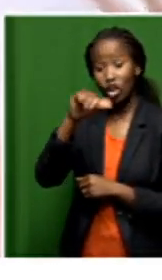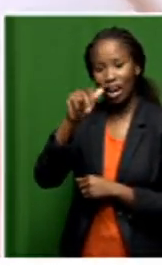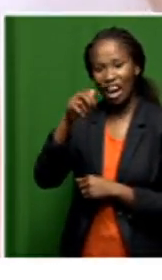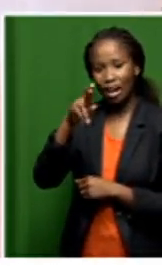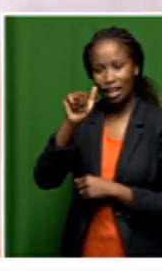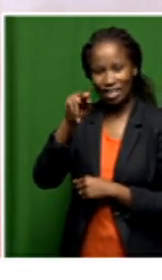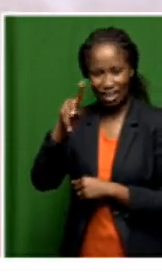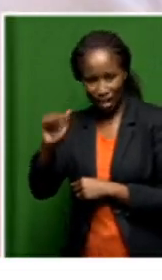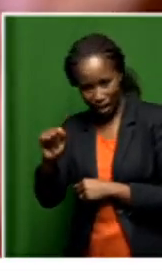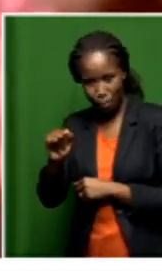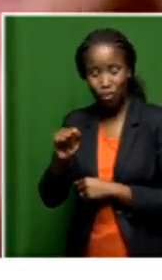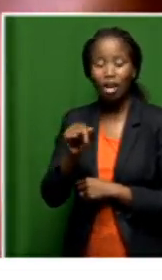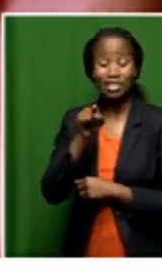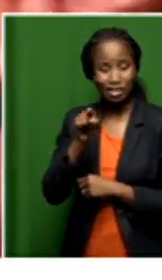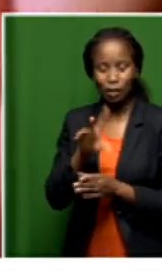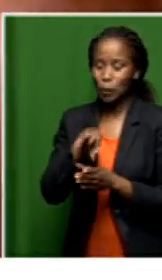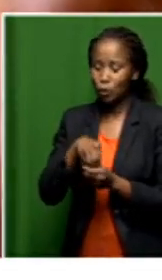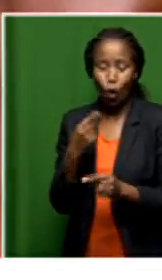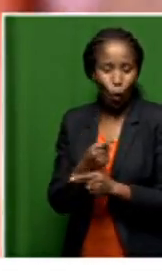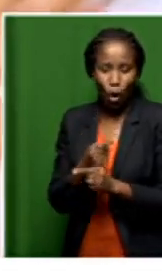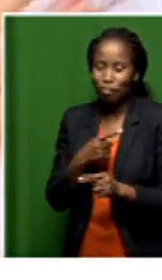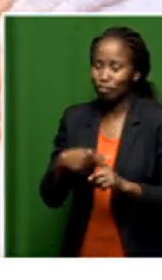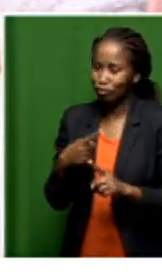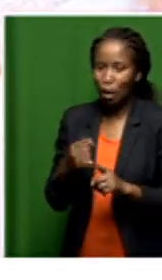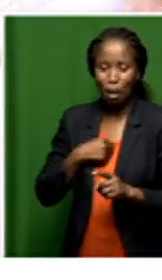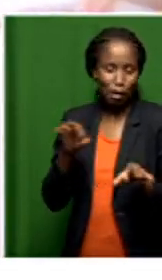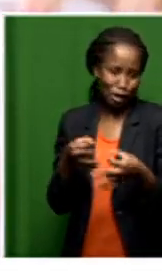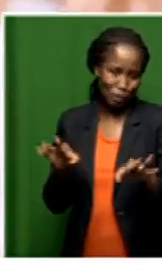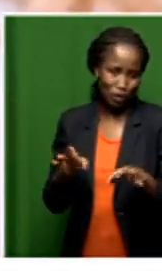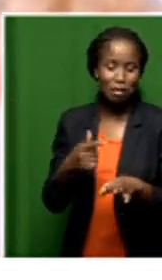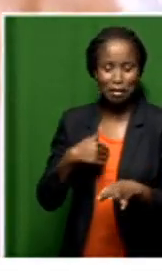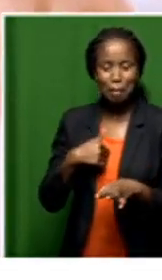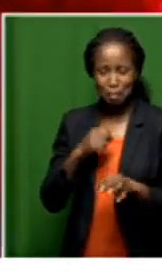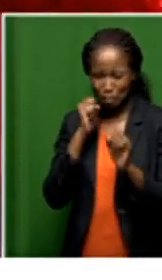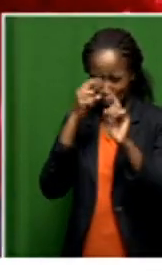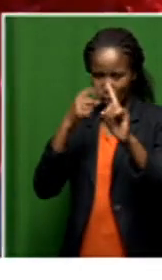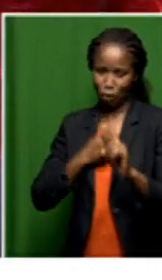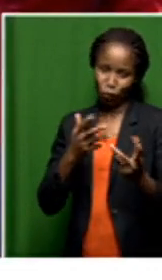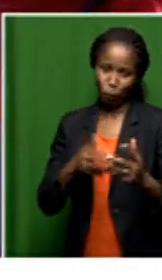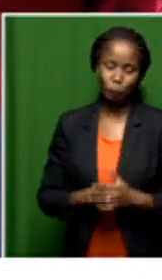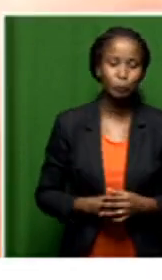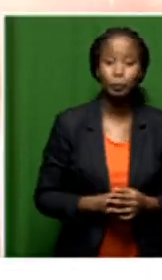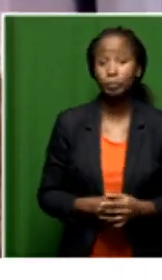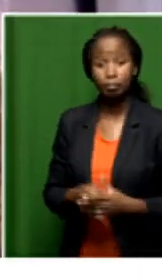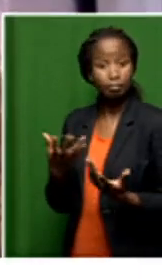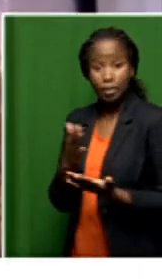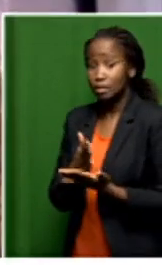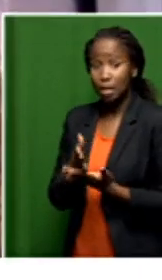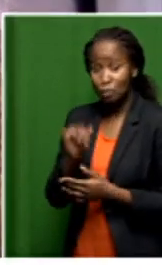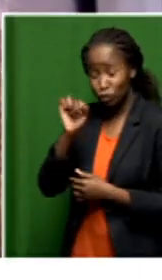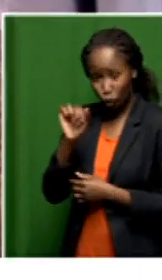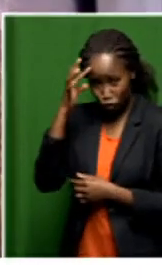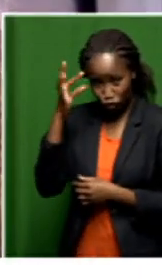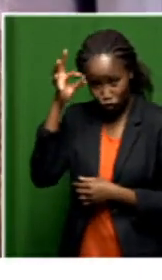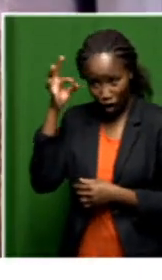just confirmed everything and affirmed everything that I've been working towards. Zinah, it's actually a good thing that, some of your dreams scare